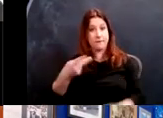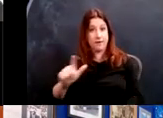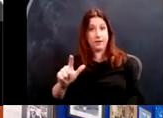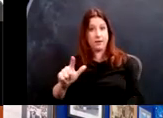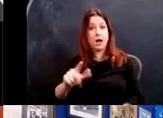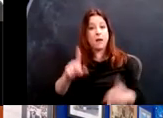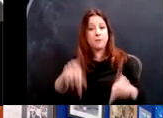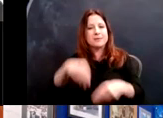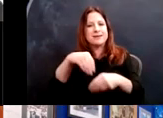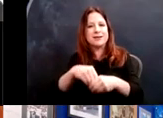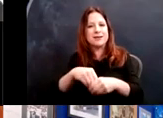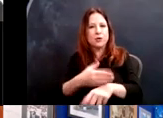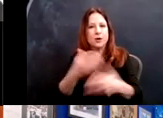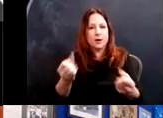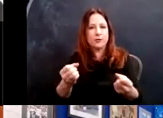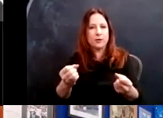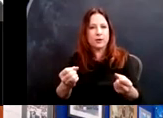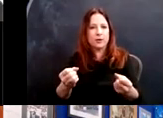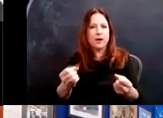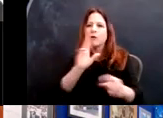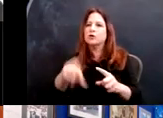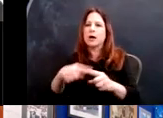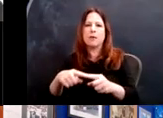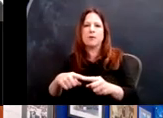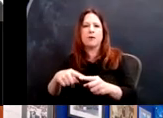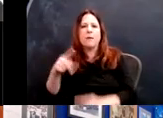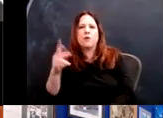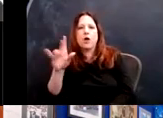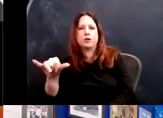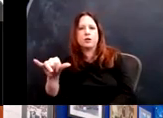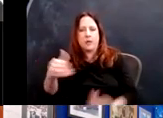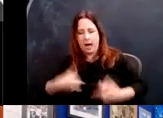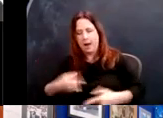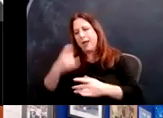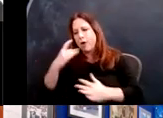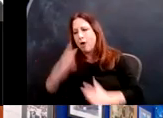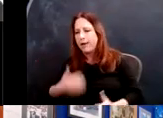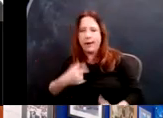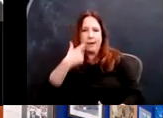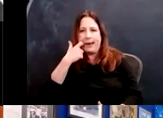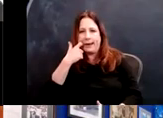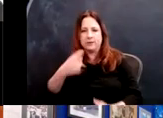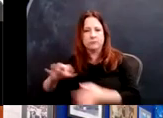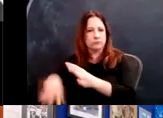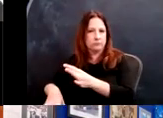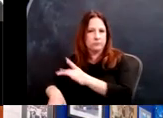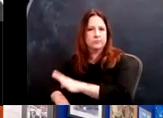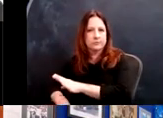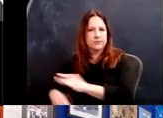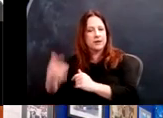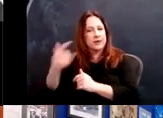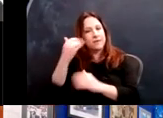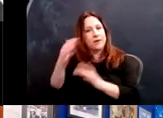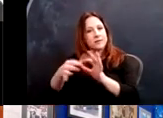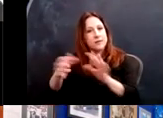not the pathology. I don't say I'm an alcoholic or I'm an addict. Although if I separate myself